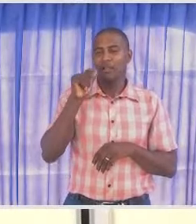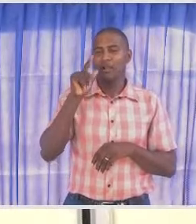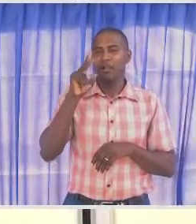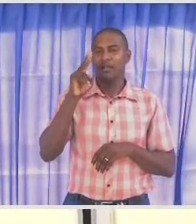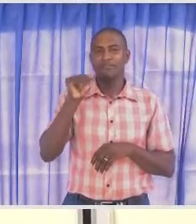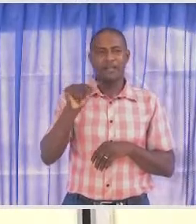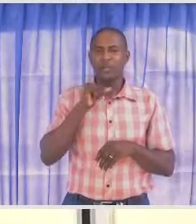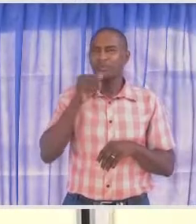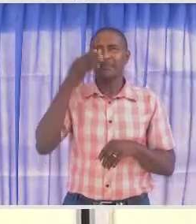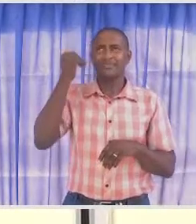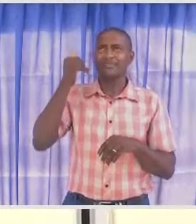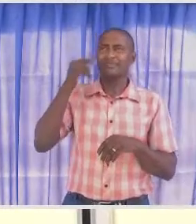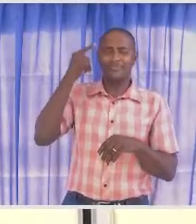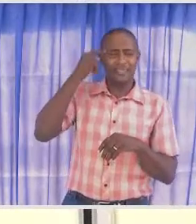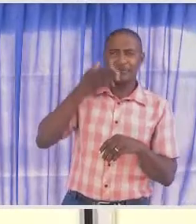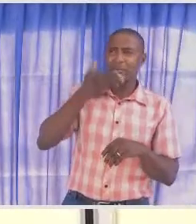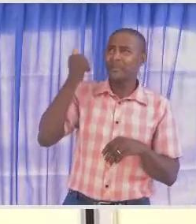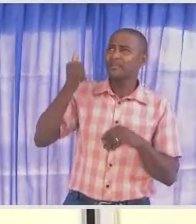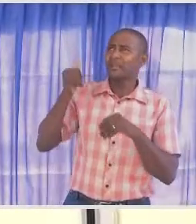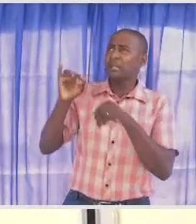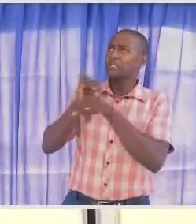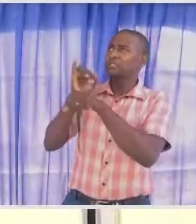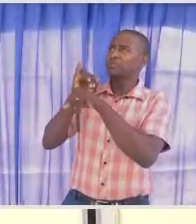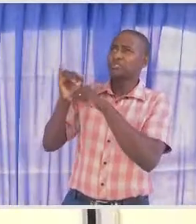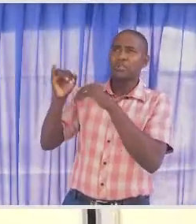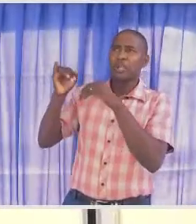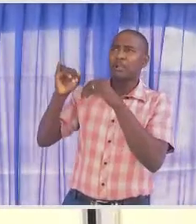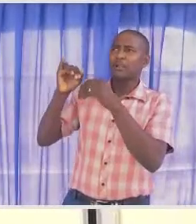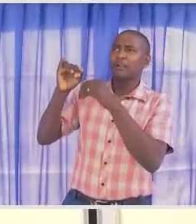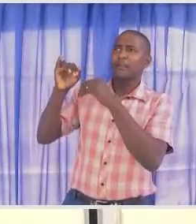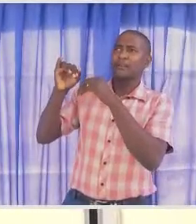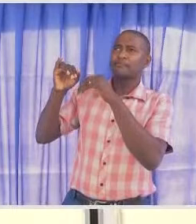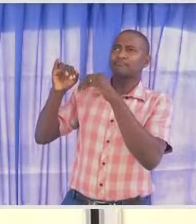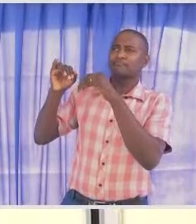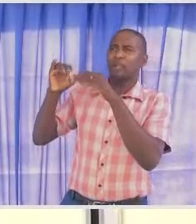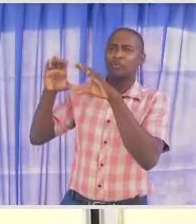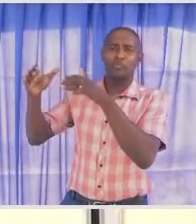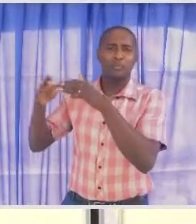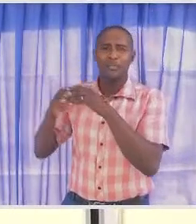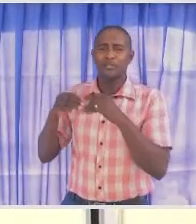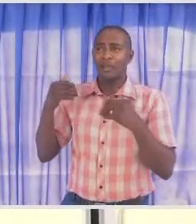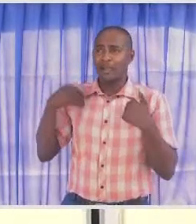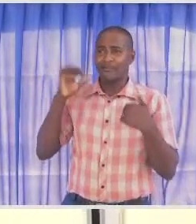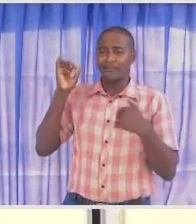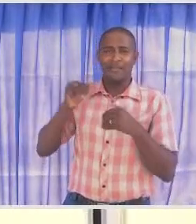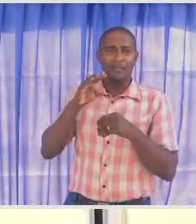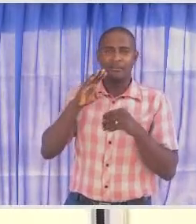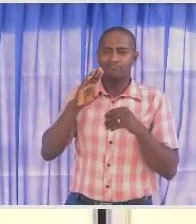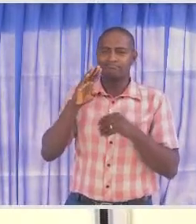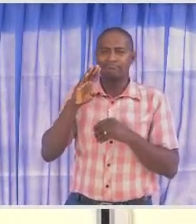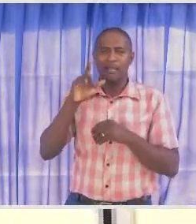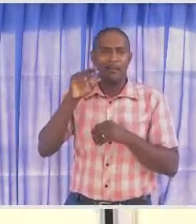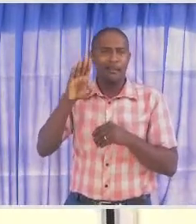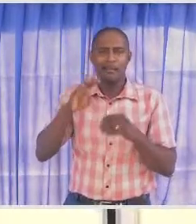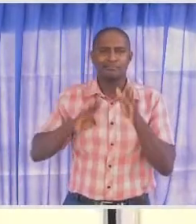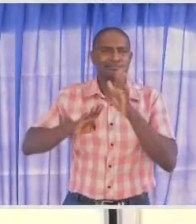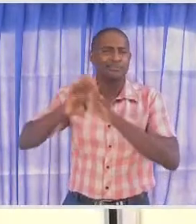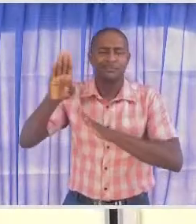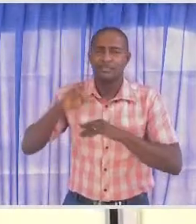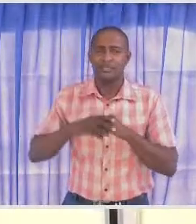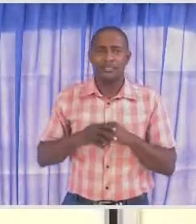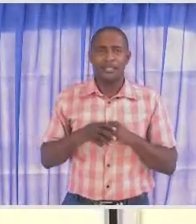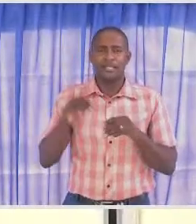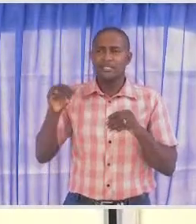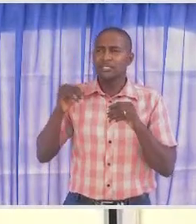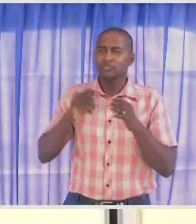have this host, an institution that for decades have been focused on agricultural training and with a